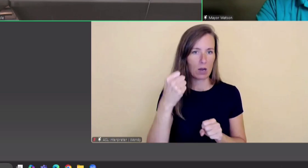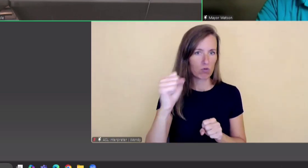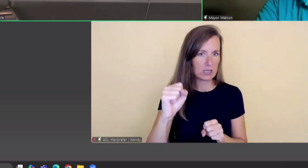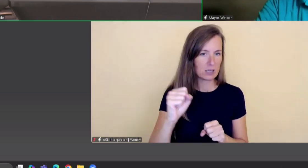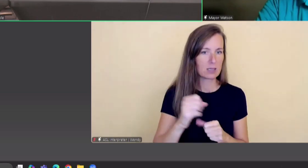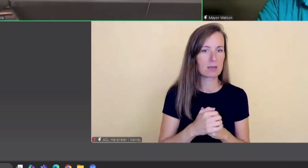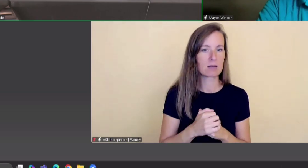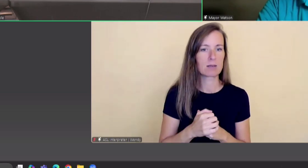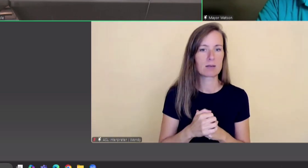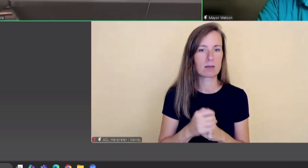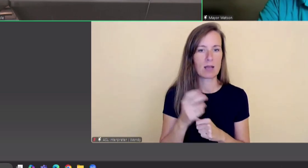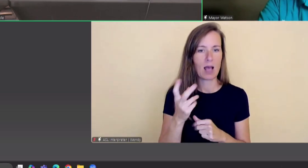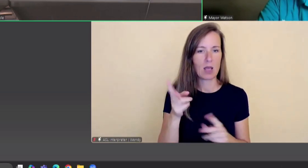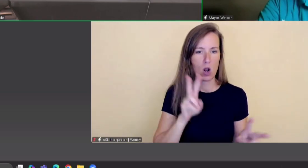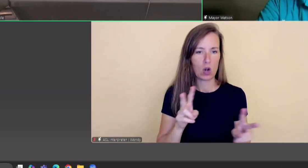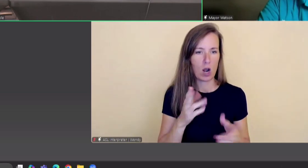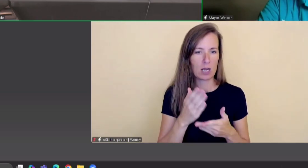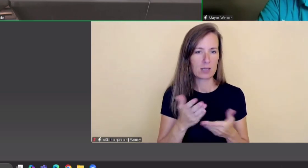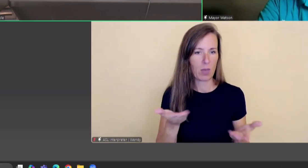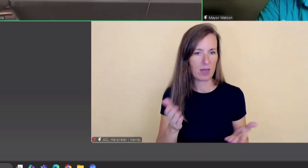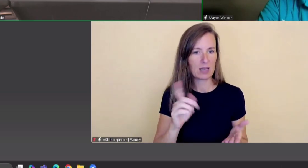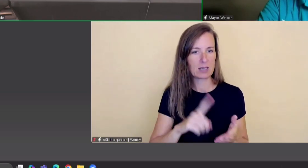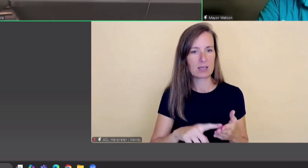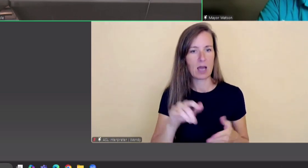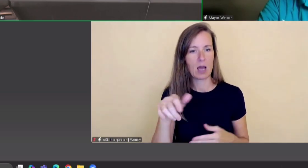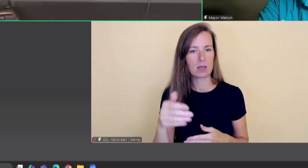done to try to prevent this from happening.